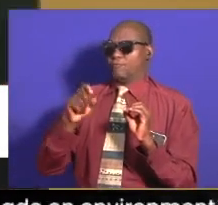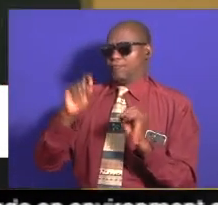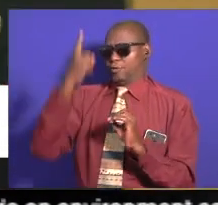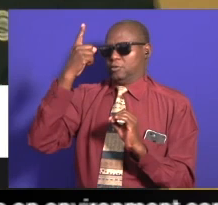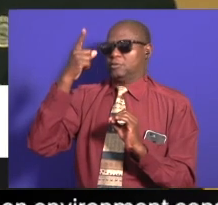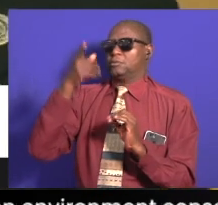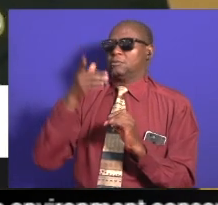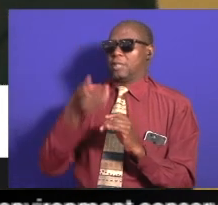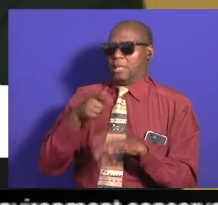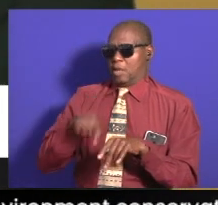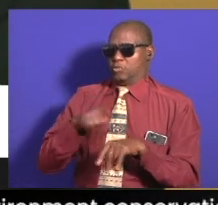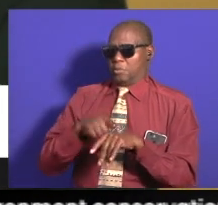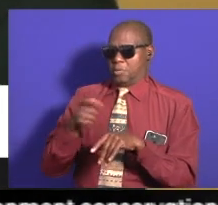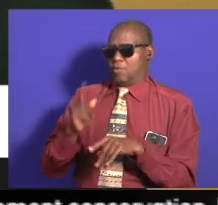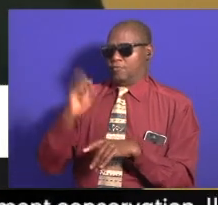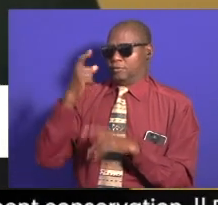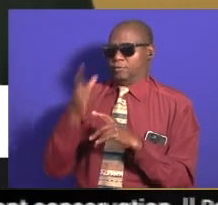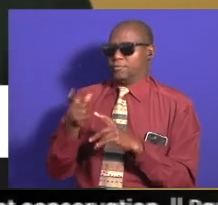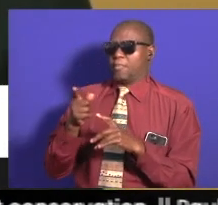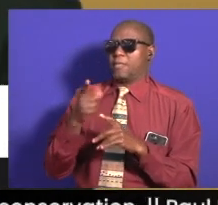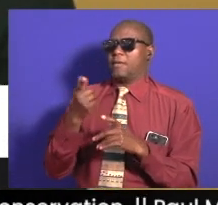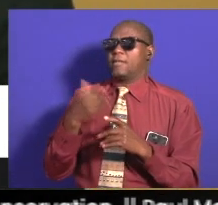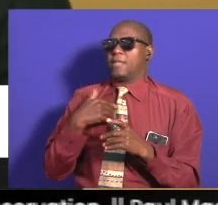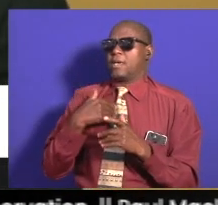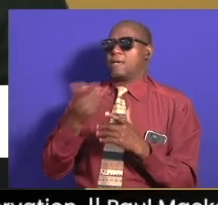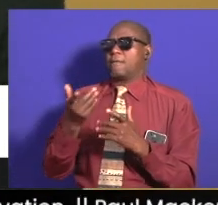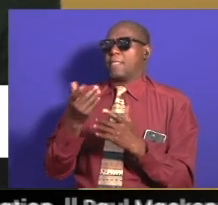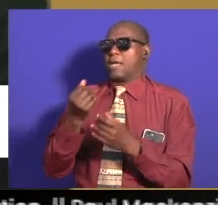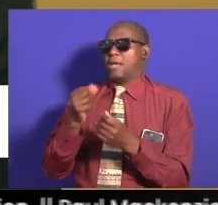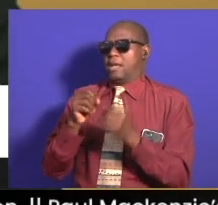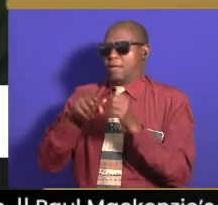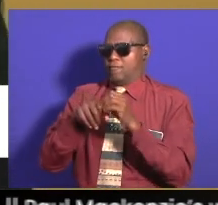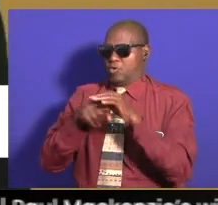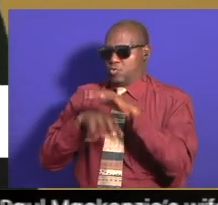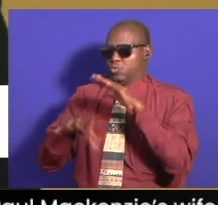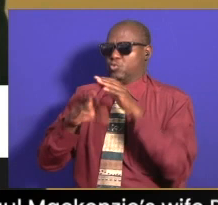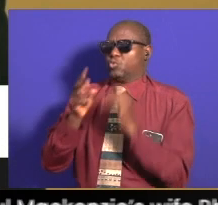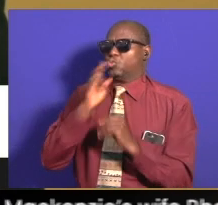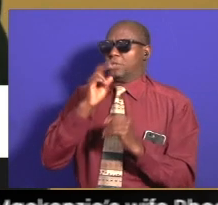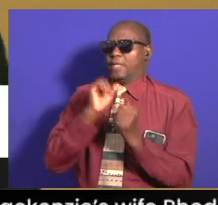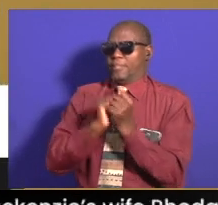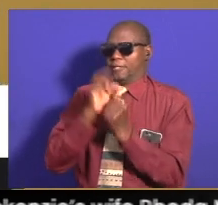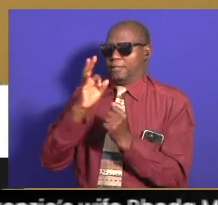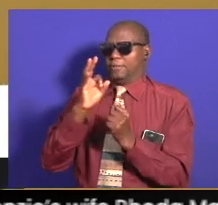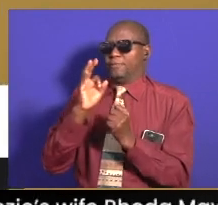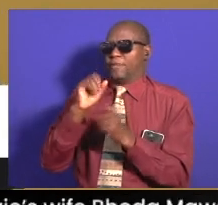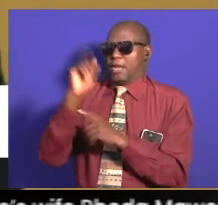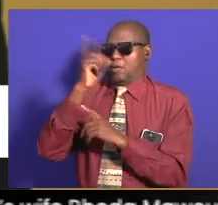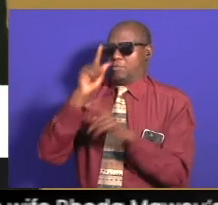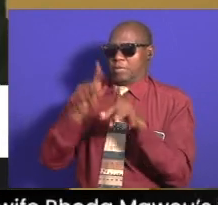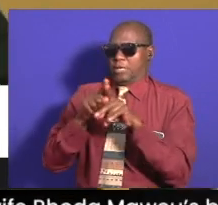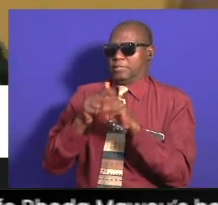Since the advent of devolution in 2013, and Nairobi as an